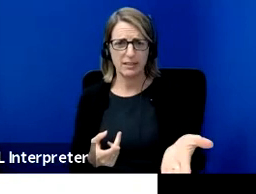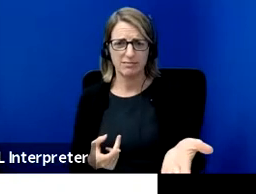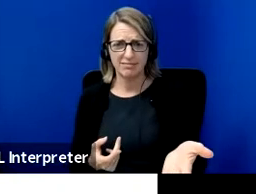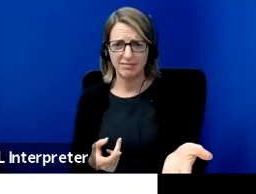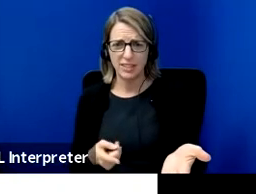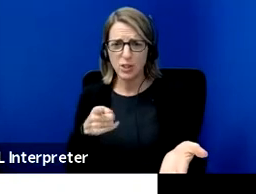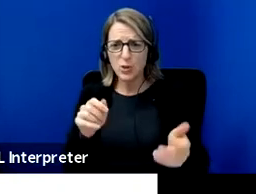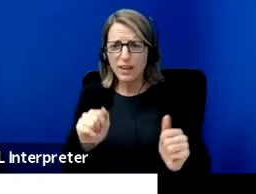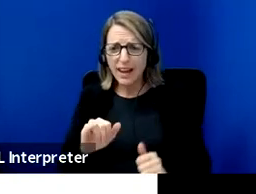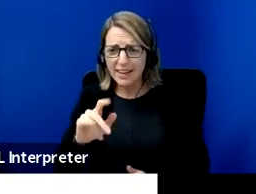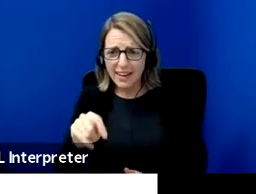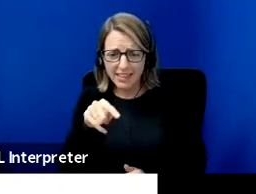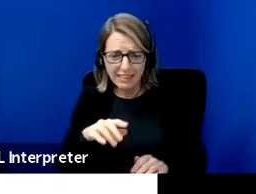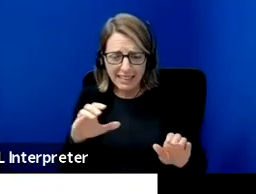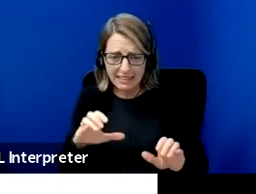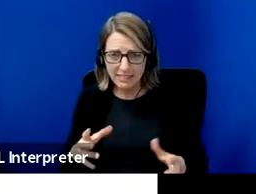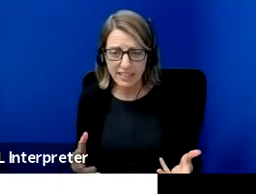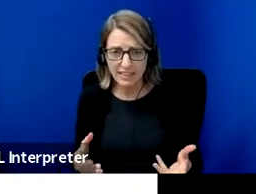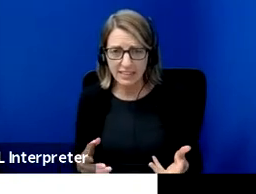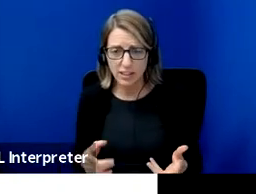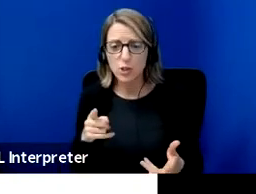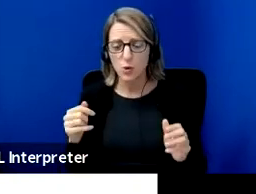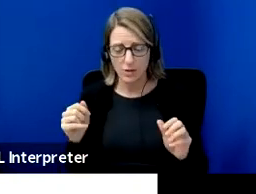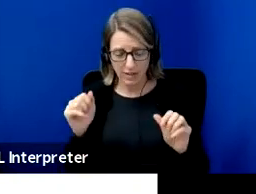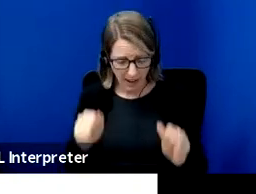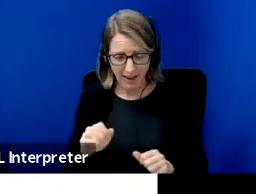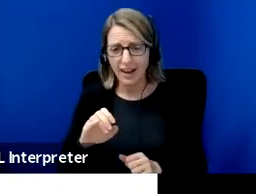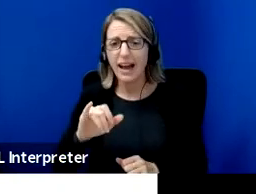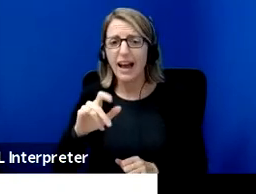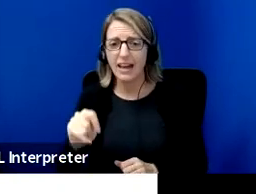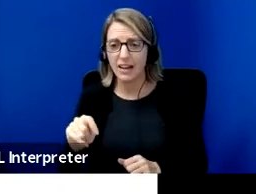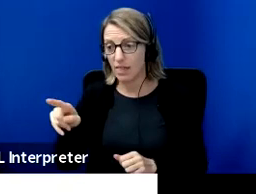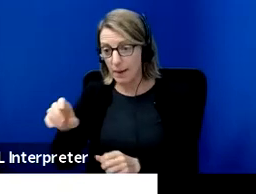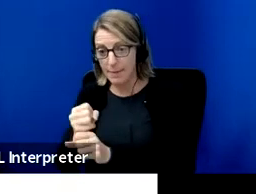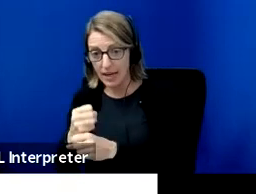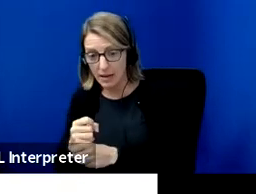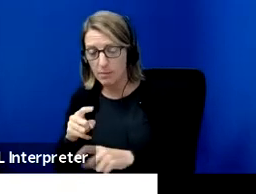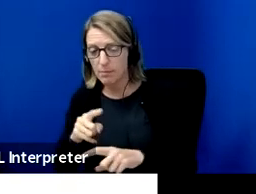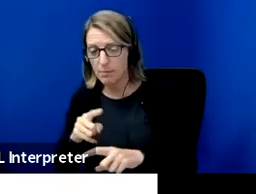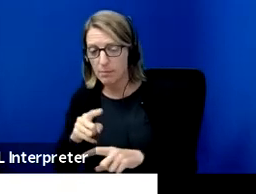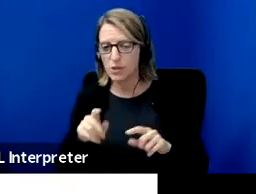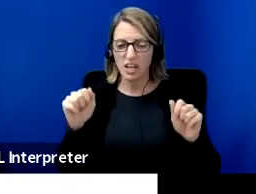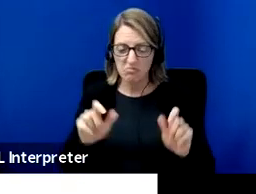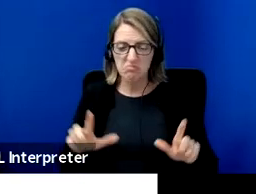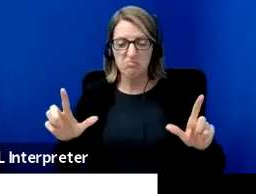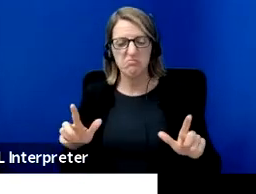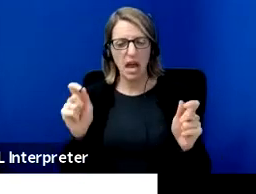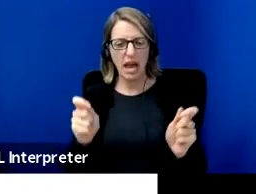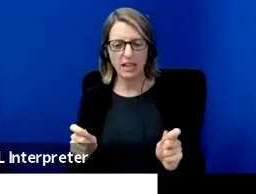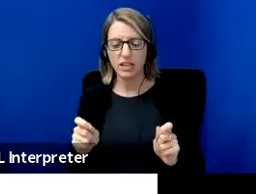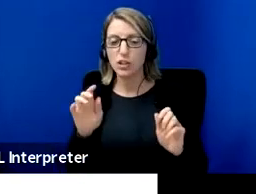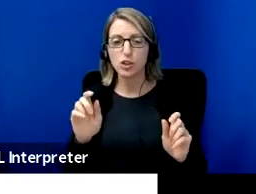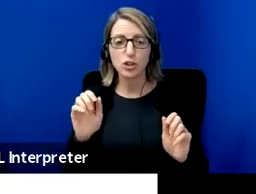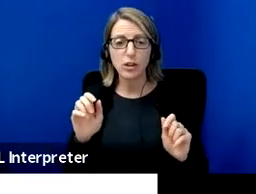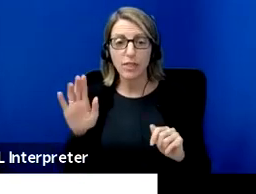can edit these activities. You have the ability to edit what other people made. which means you could delete the recording of their voice